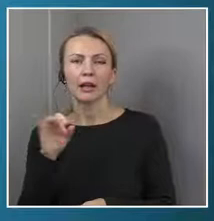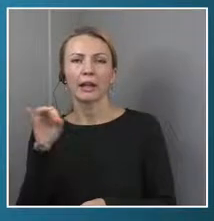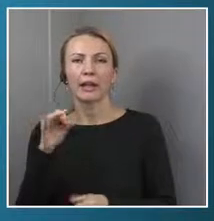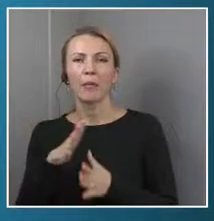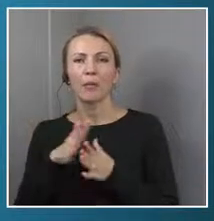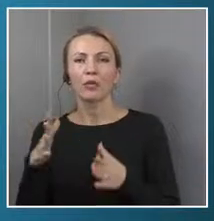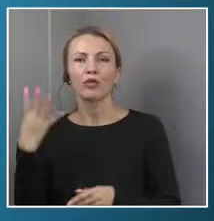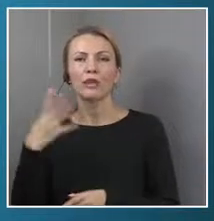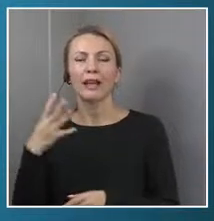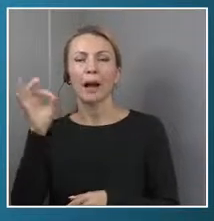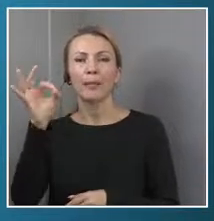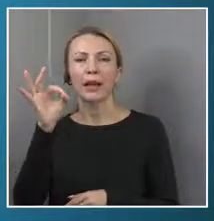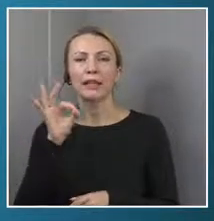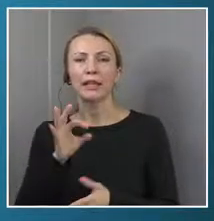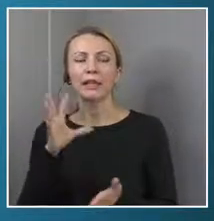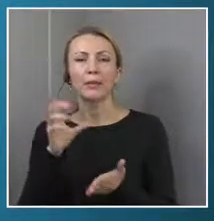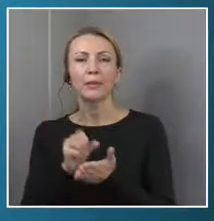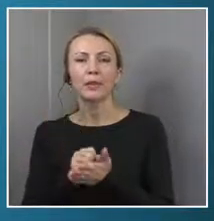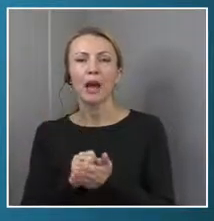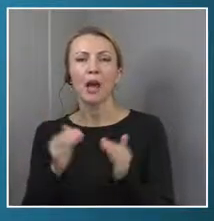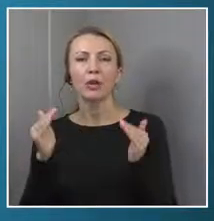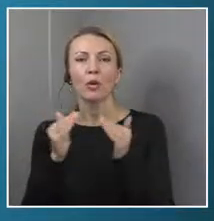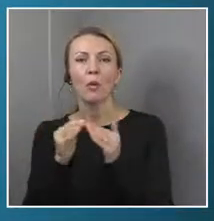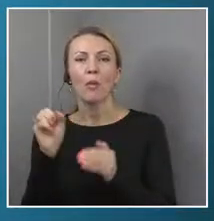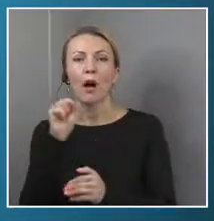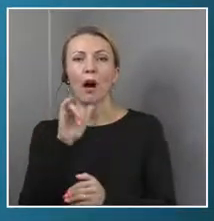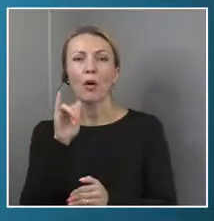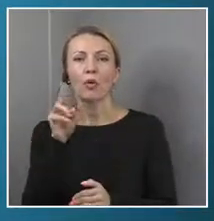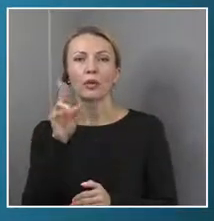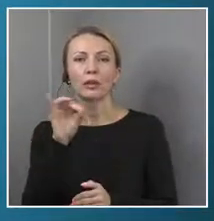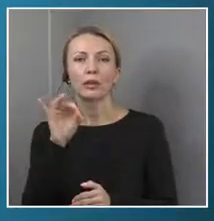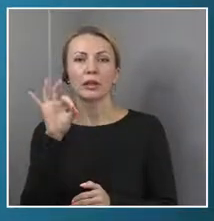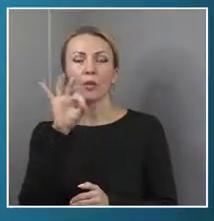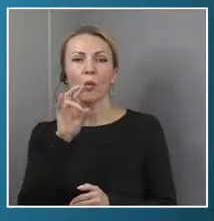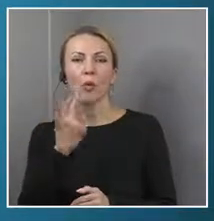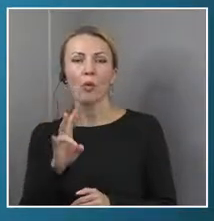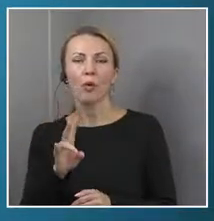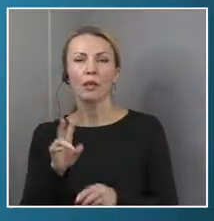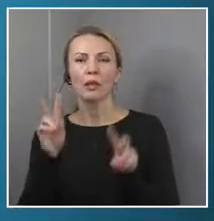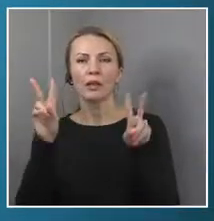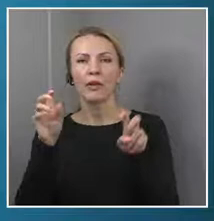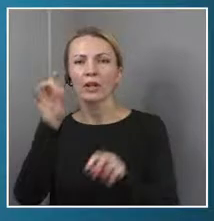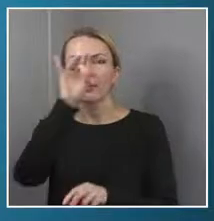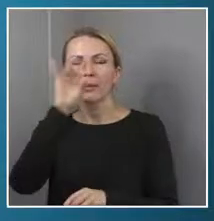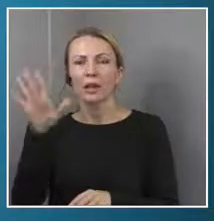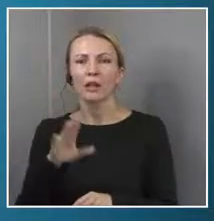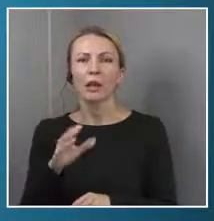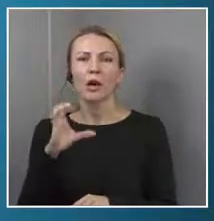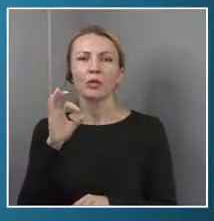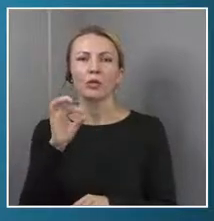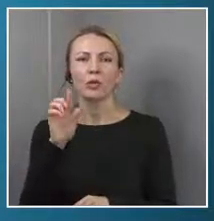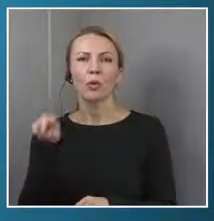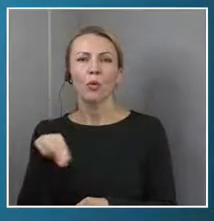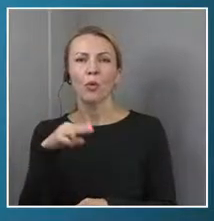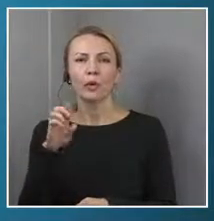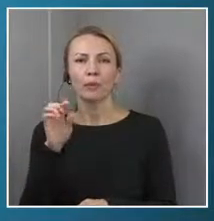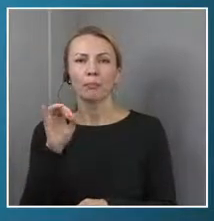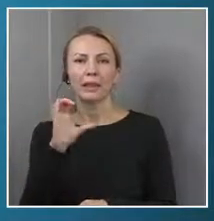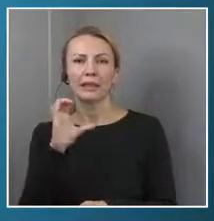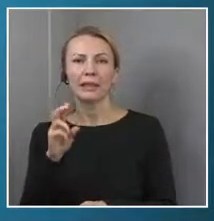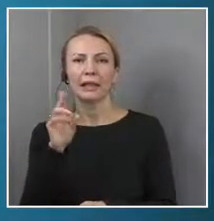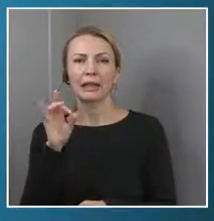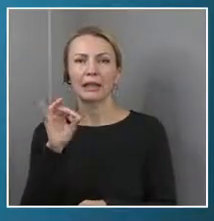done privately by art dealers, and then 42% auction houses such as